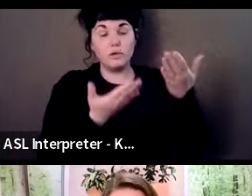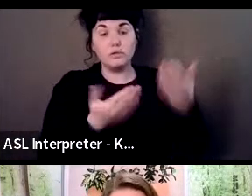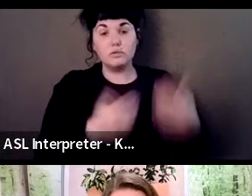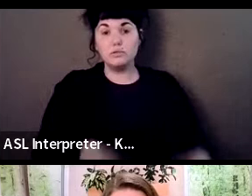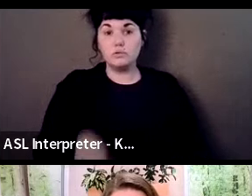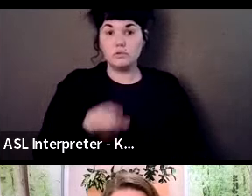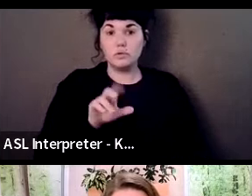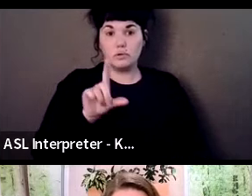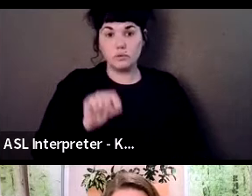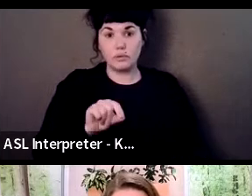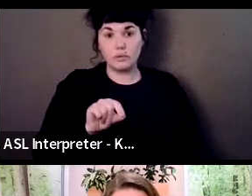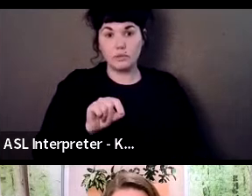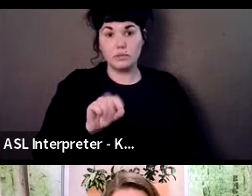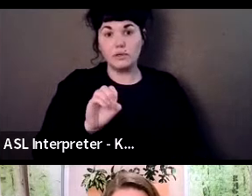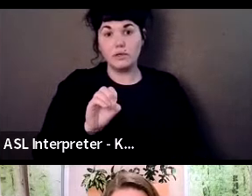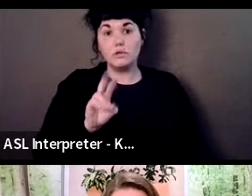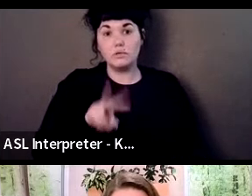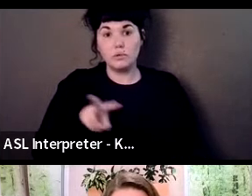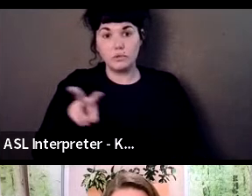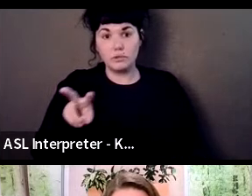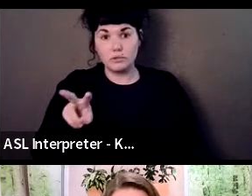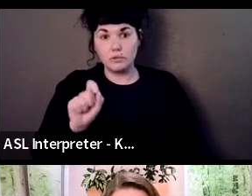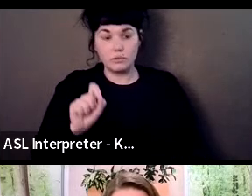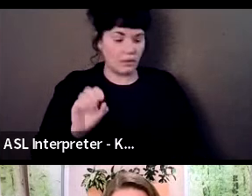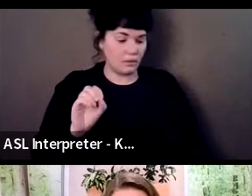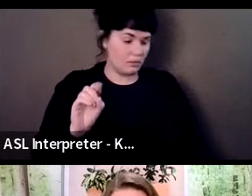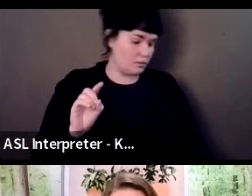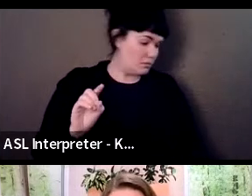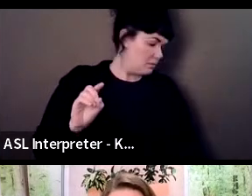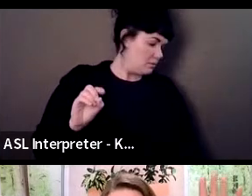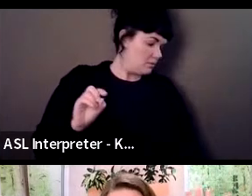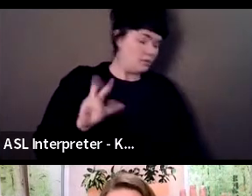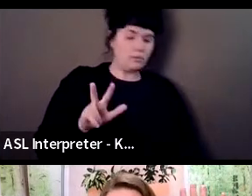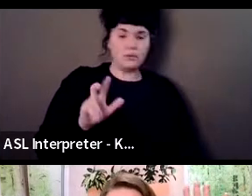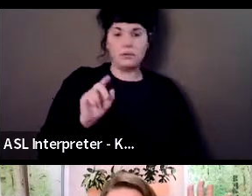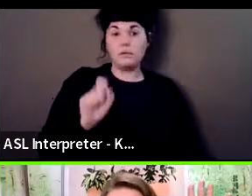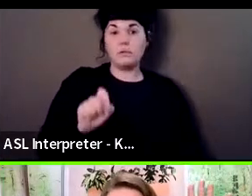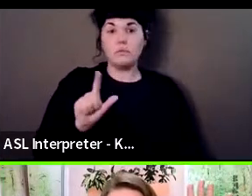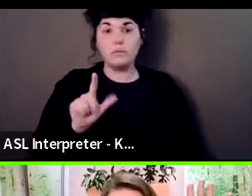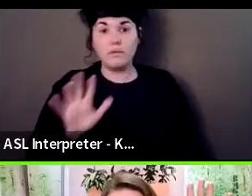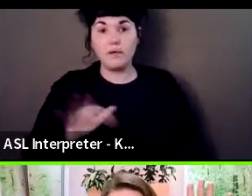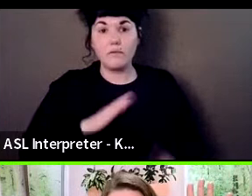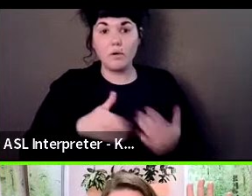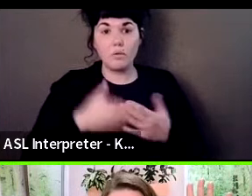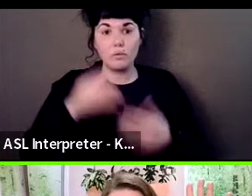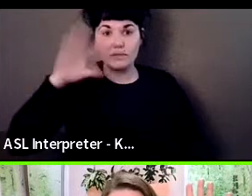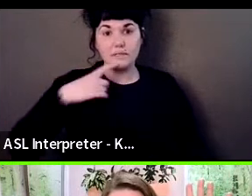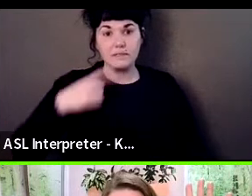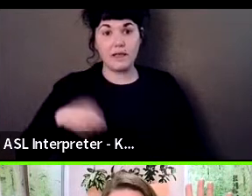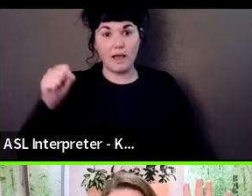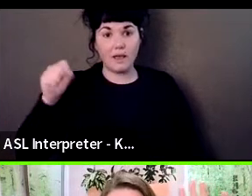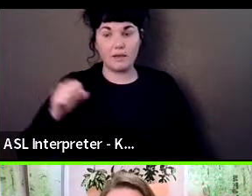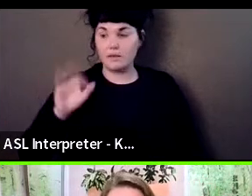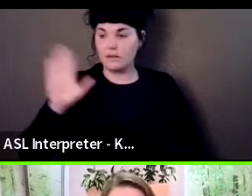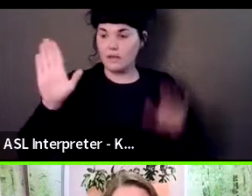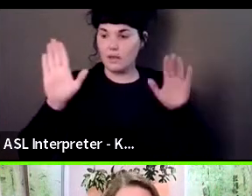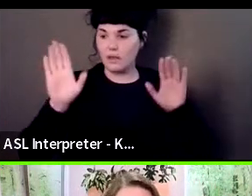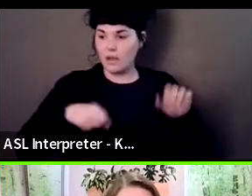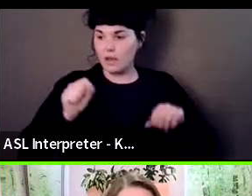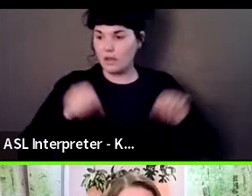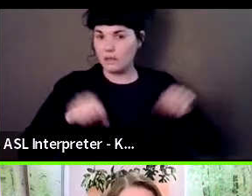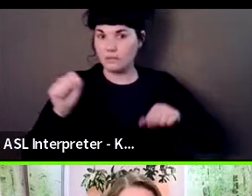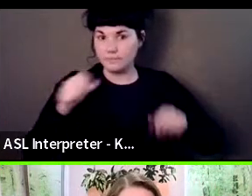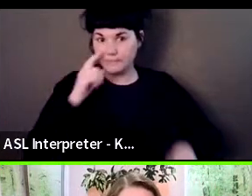2022.03.15. All in favor, please raise your hand and say aye. Aye. Aye. Aye. Aye.